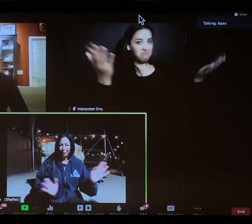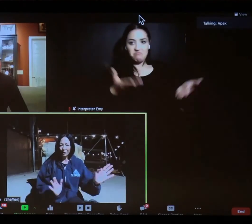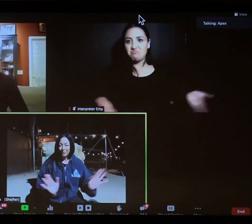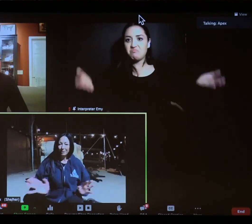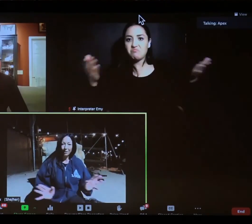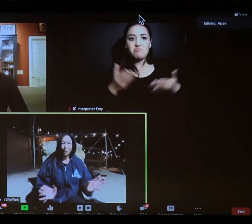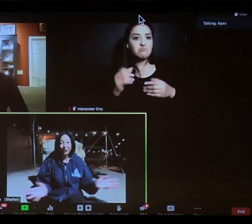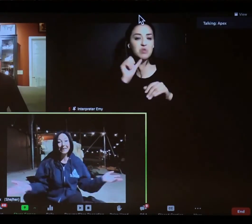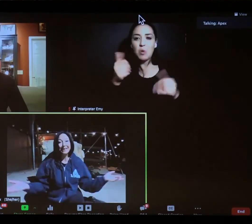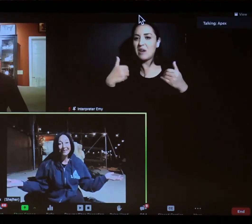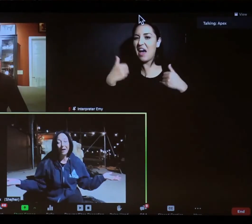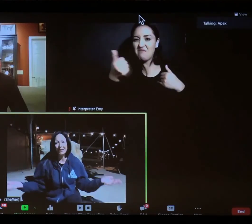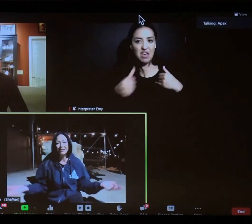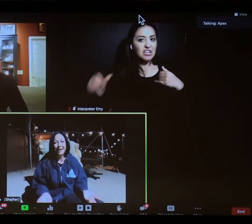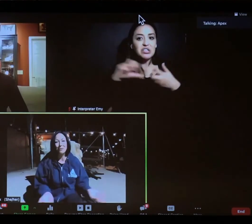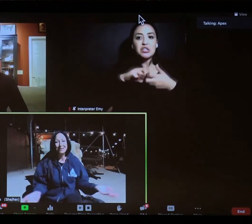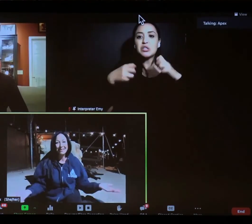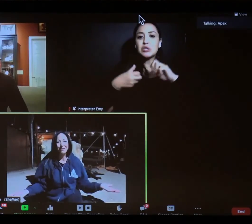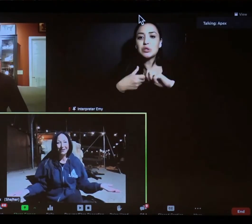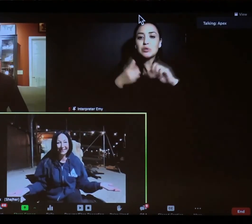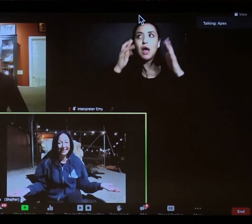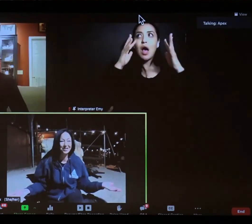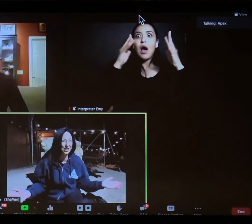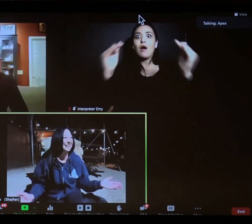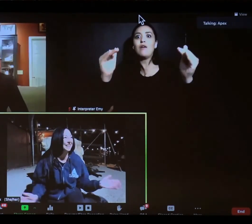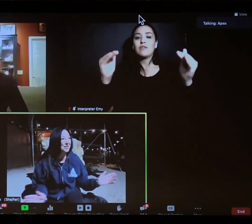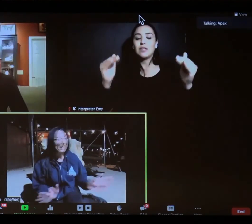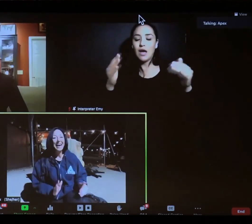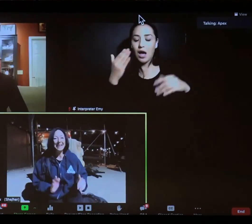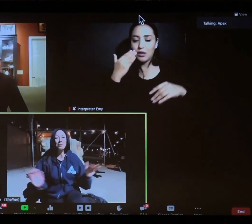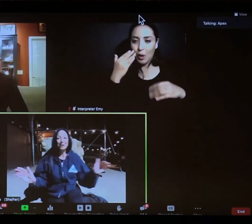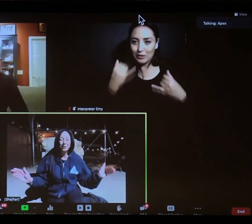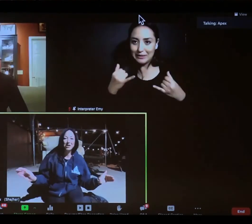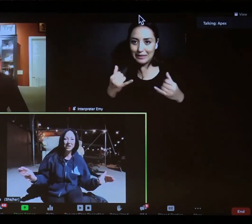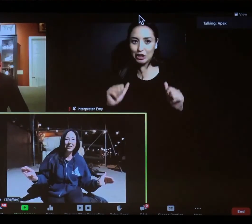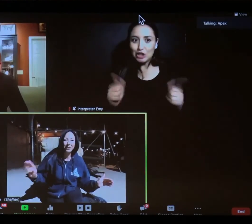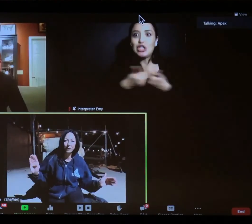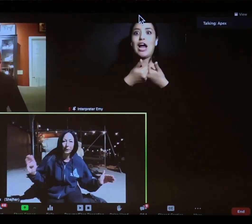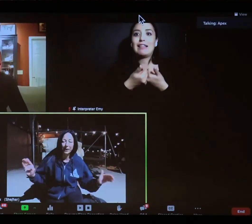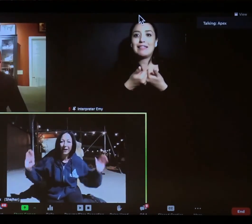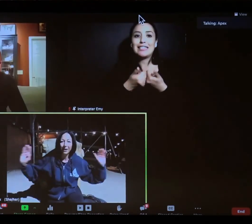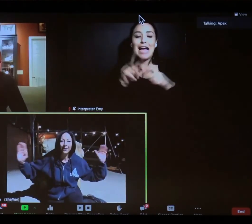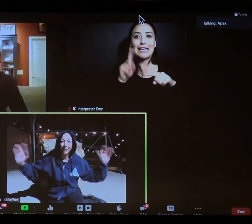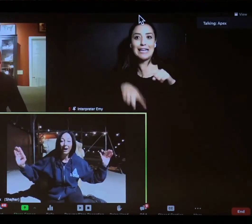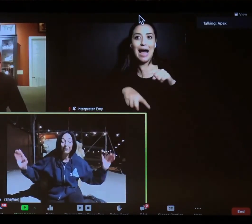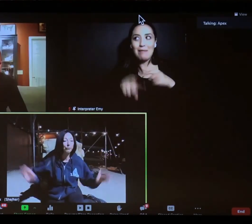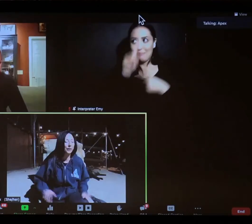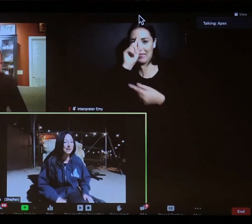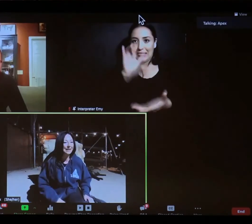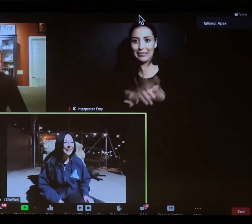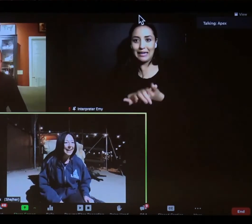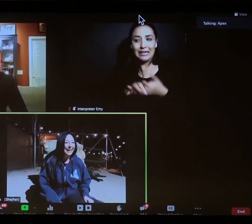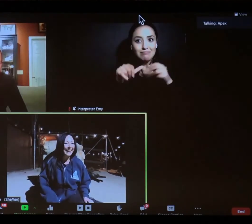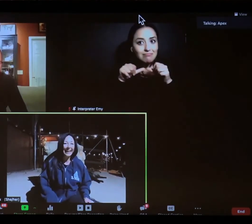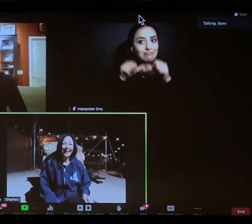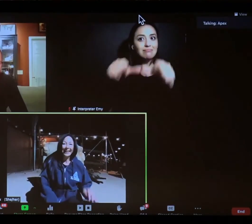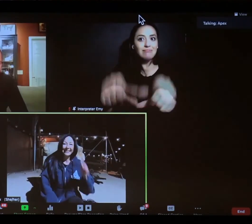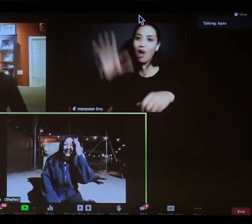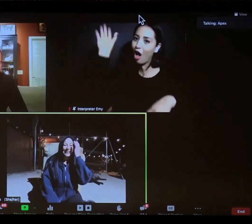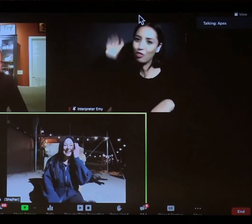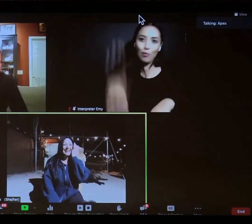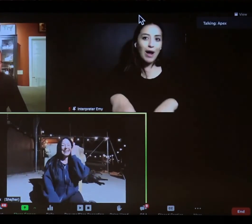problems. Hopefully, today was definitely a challenge. I can't believe we actually got through it live, but we did. You did it. And